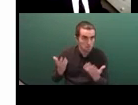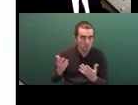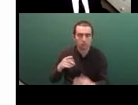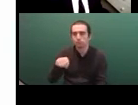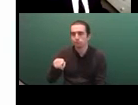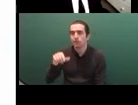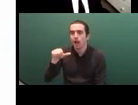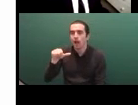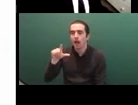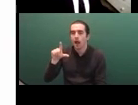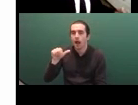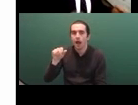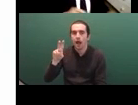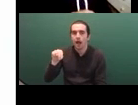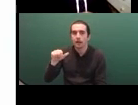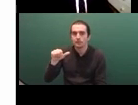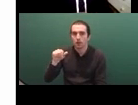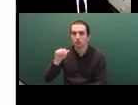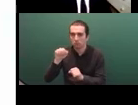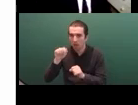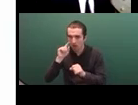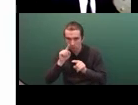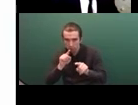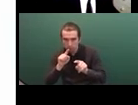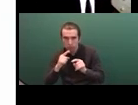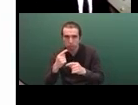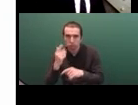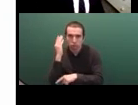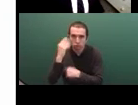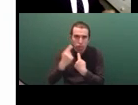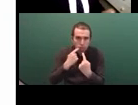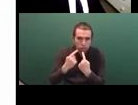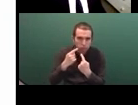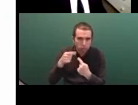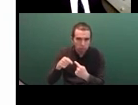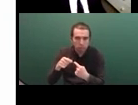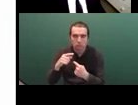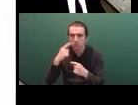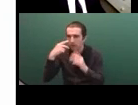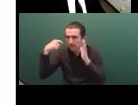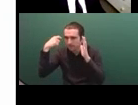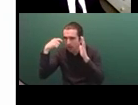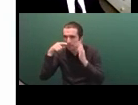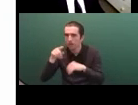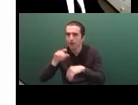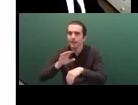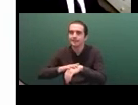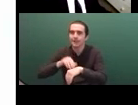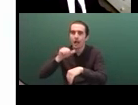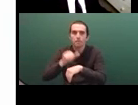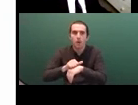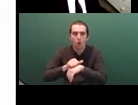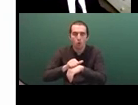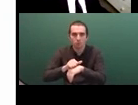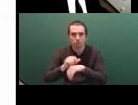different cultures. Now, the last activity we're going to do today is watch this film, which I made in 2015 in a